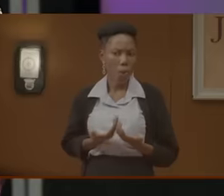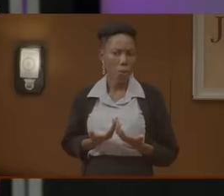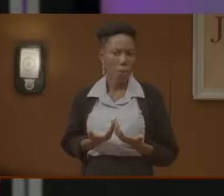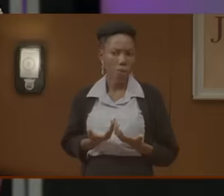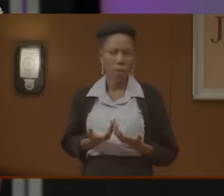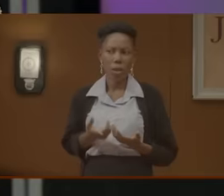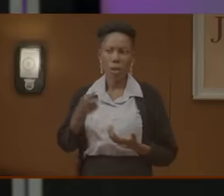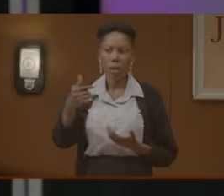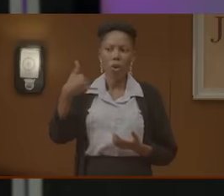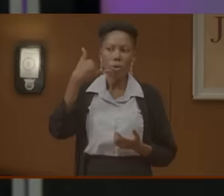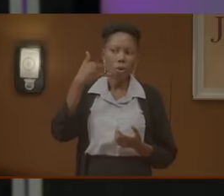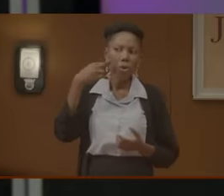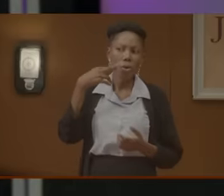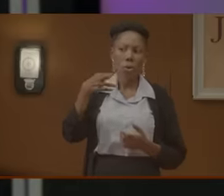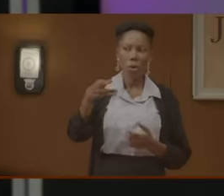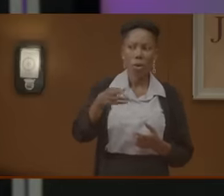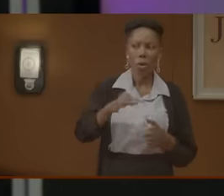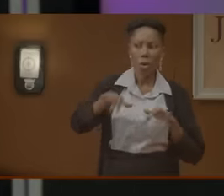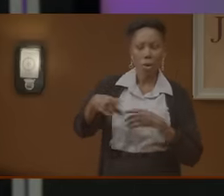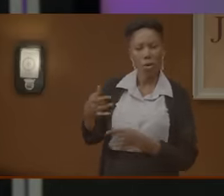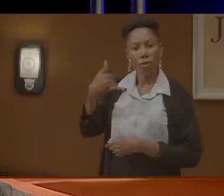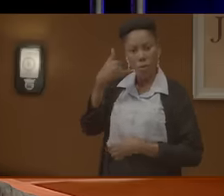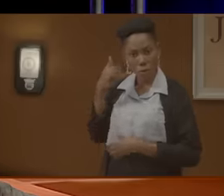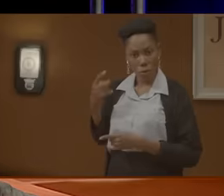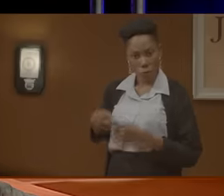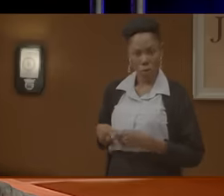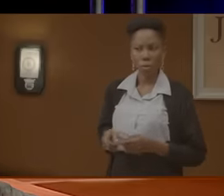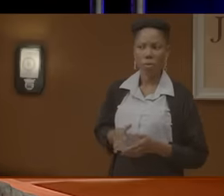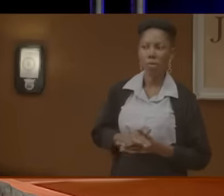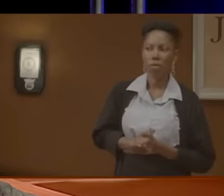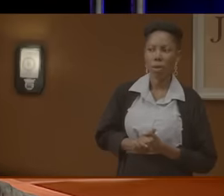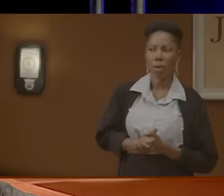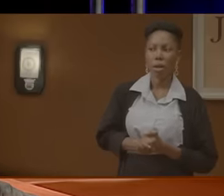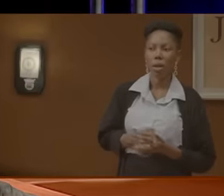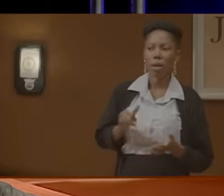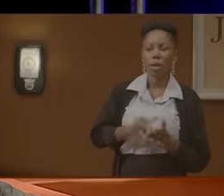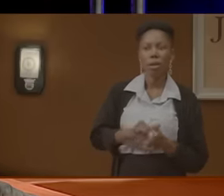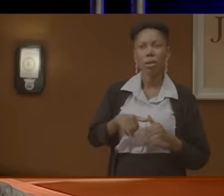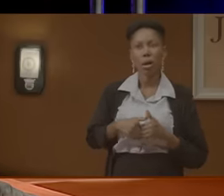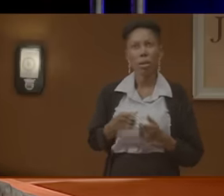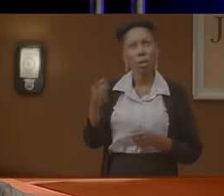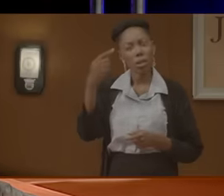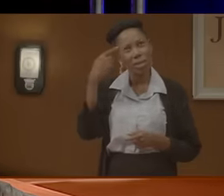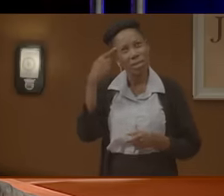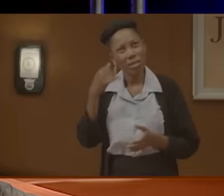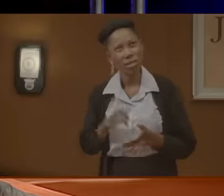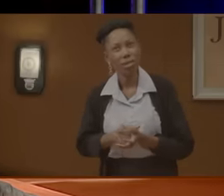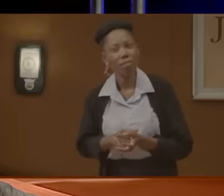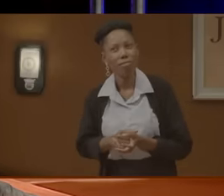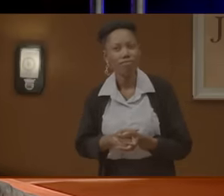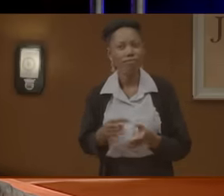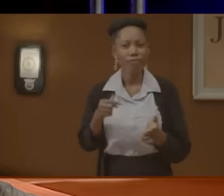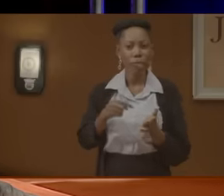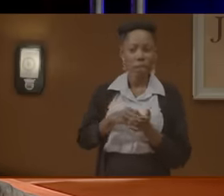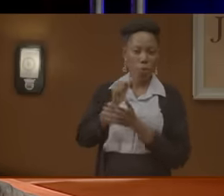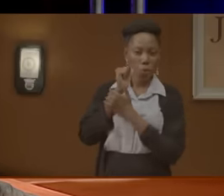I call him again. He carry forgive my son. That is where my mind can carry say, okay, this woman have